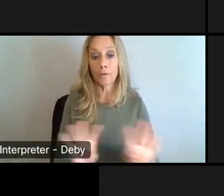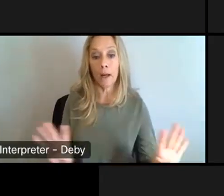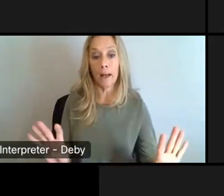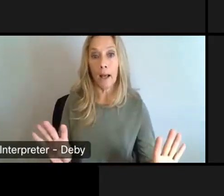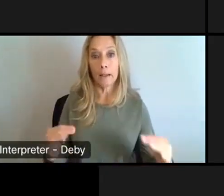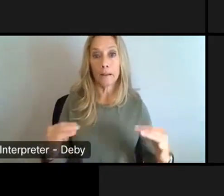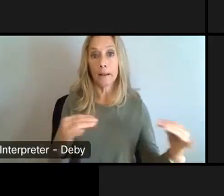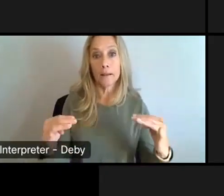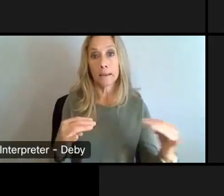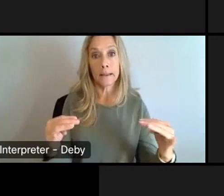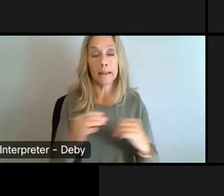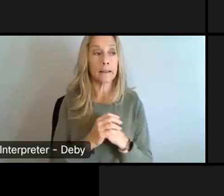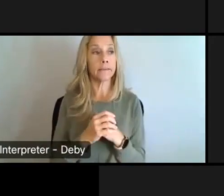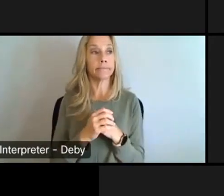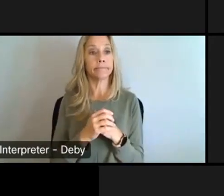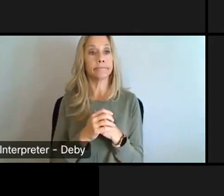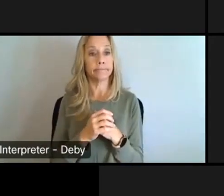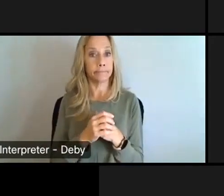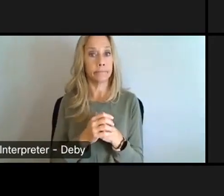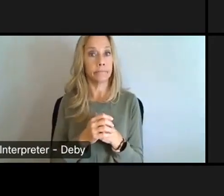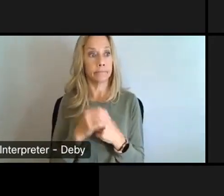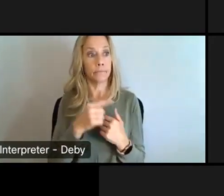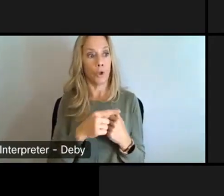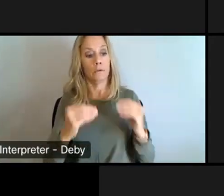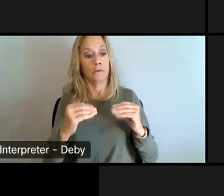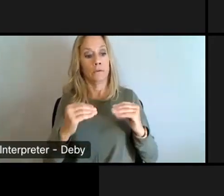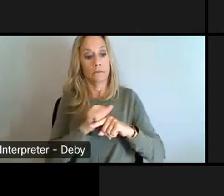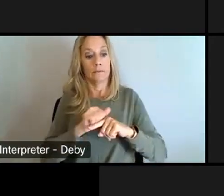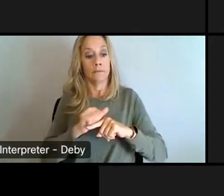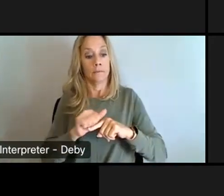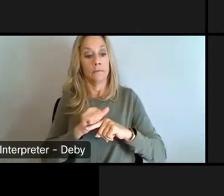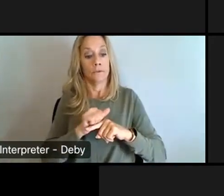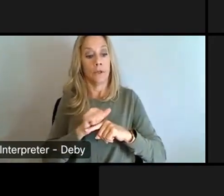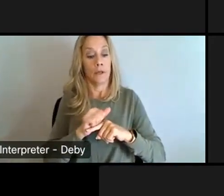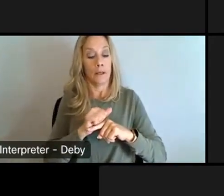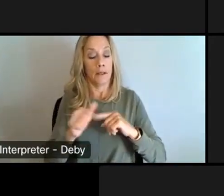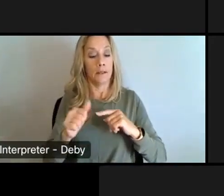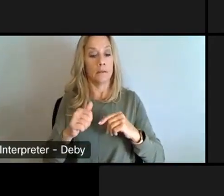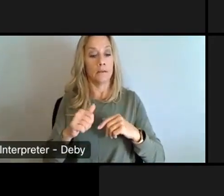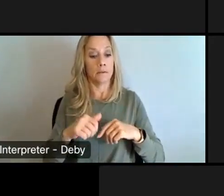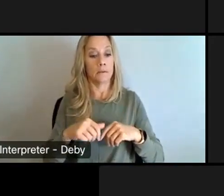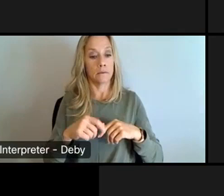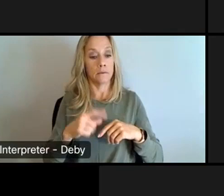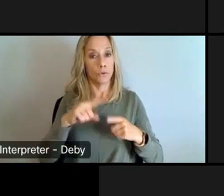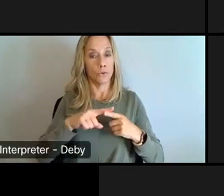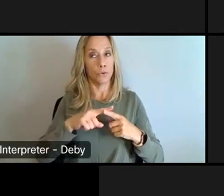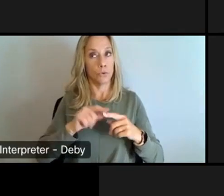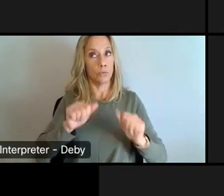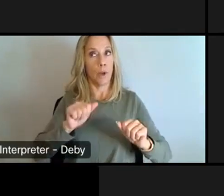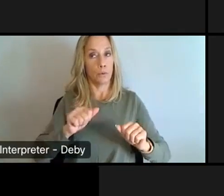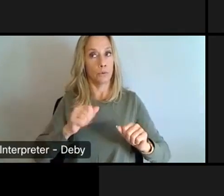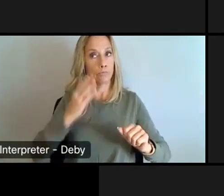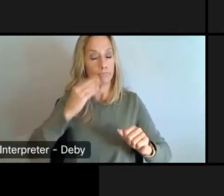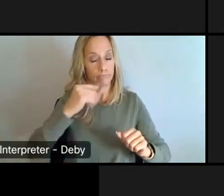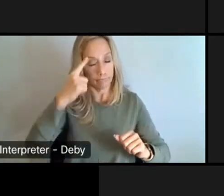time they come in the military are trained and to somewhat mentally handle those challenges. So,